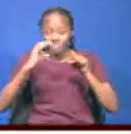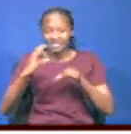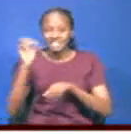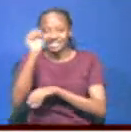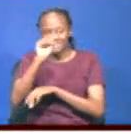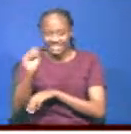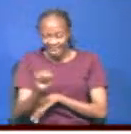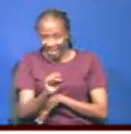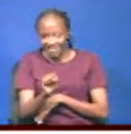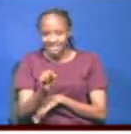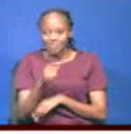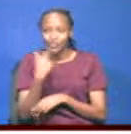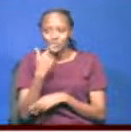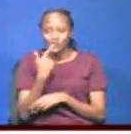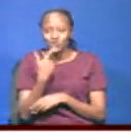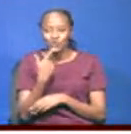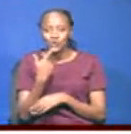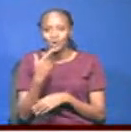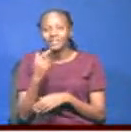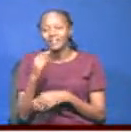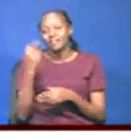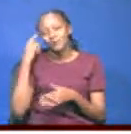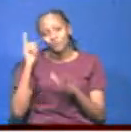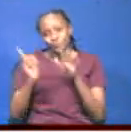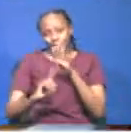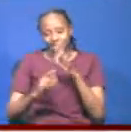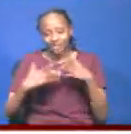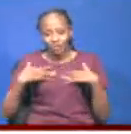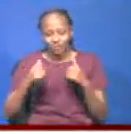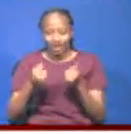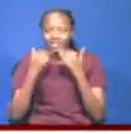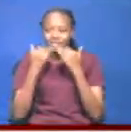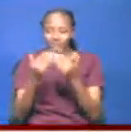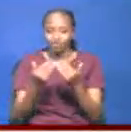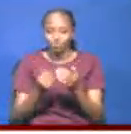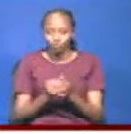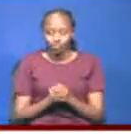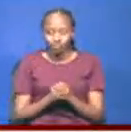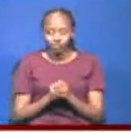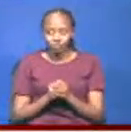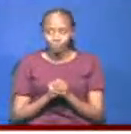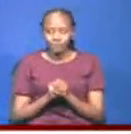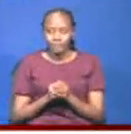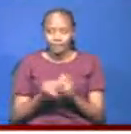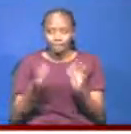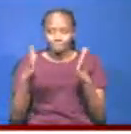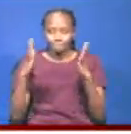Cabinet Secretary for Health, to take over from me. Thank you very much. Thank you.